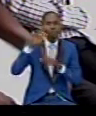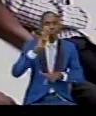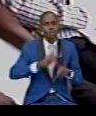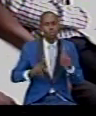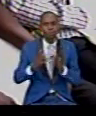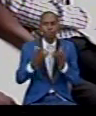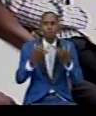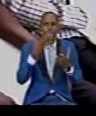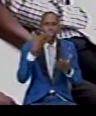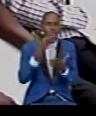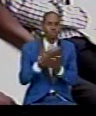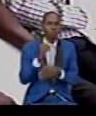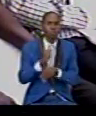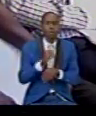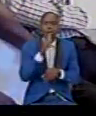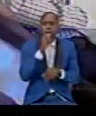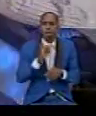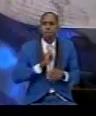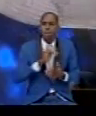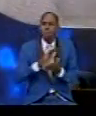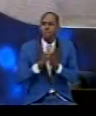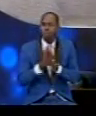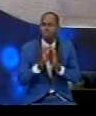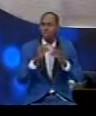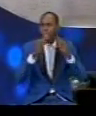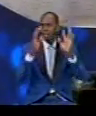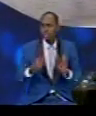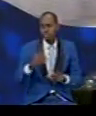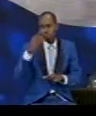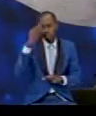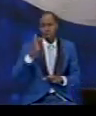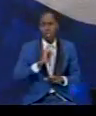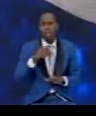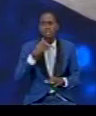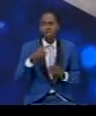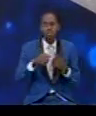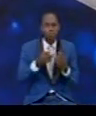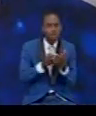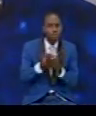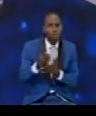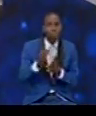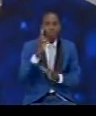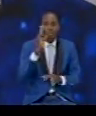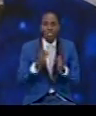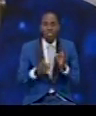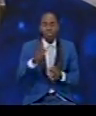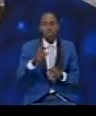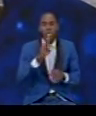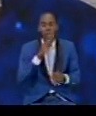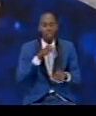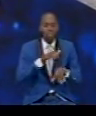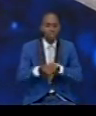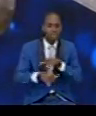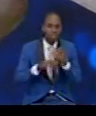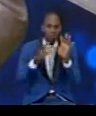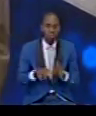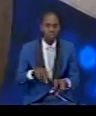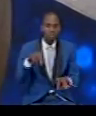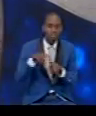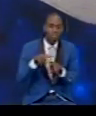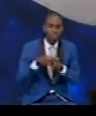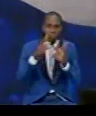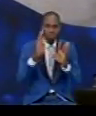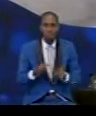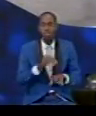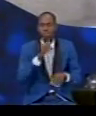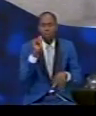words am I become you any because I tell you that if you are in the language if you are idle if you are not working for God